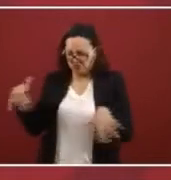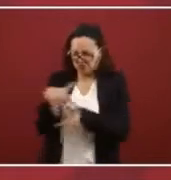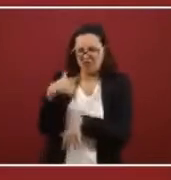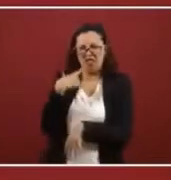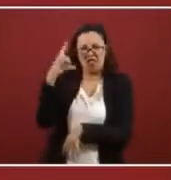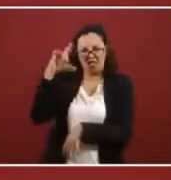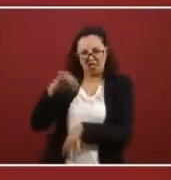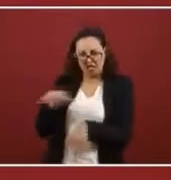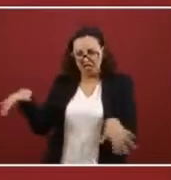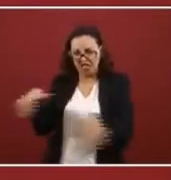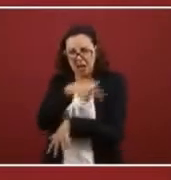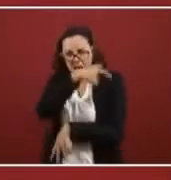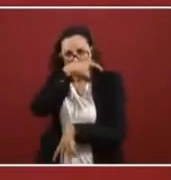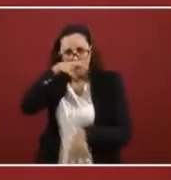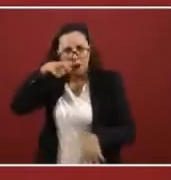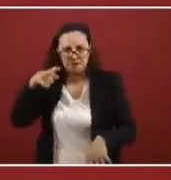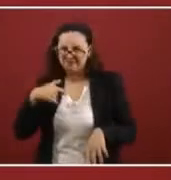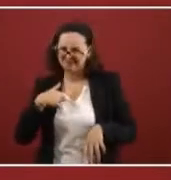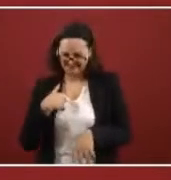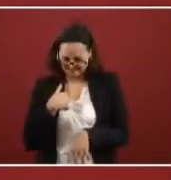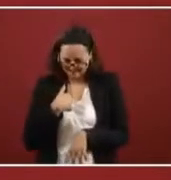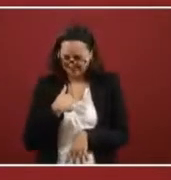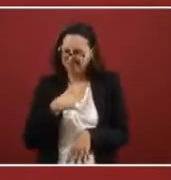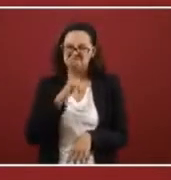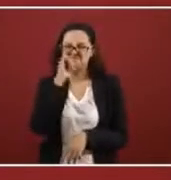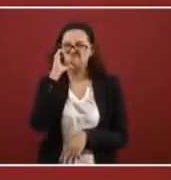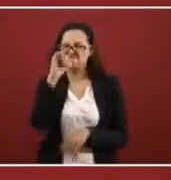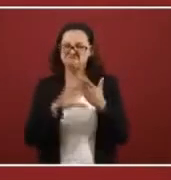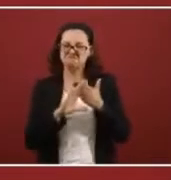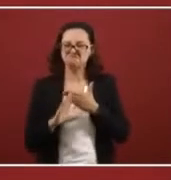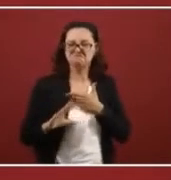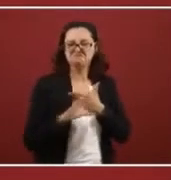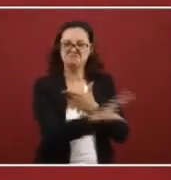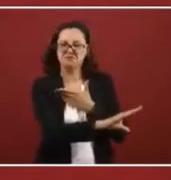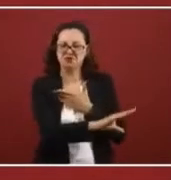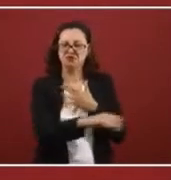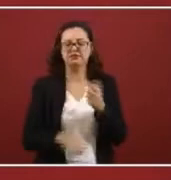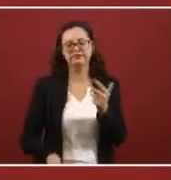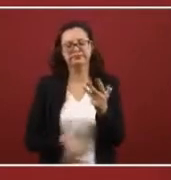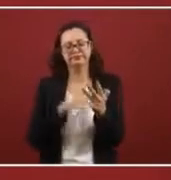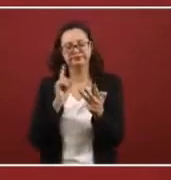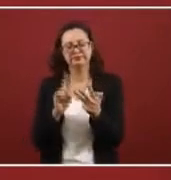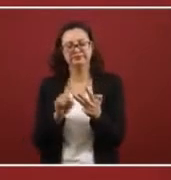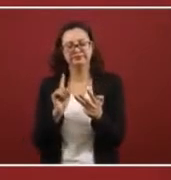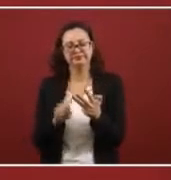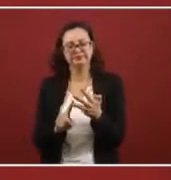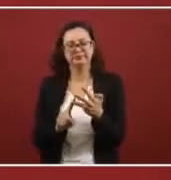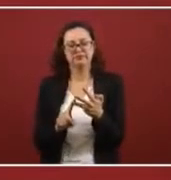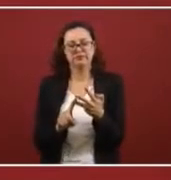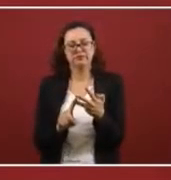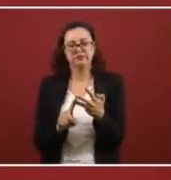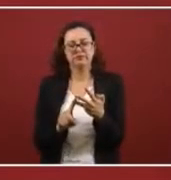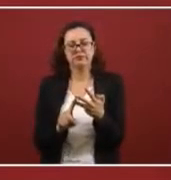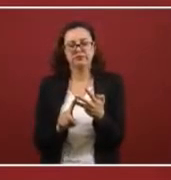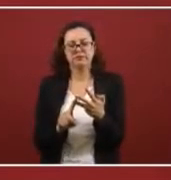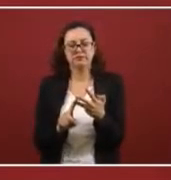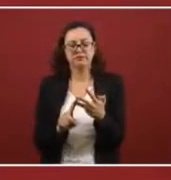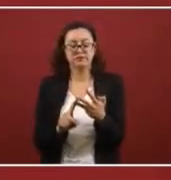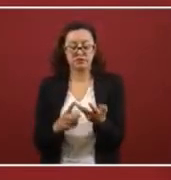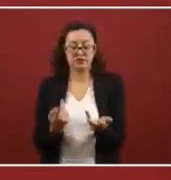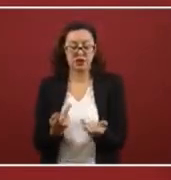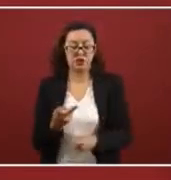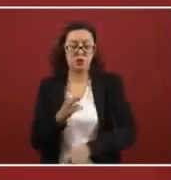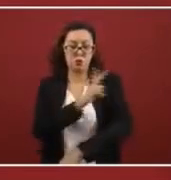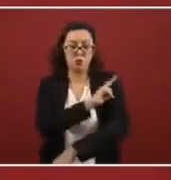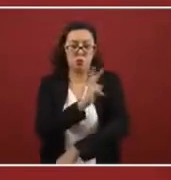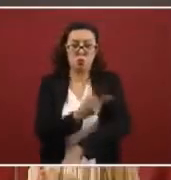not a vulgar, ambitious man. Tres, three. Creo que el poder, I believe that power solo tiene